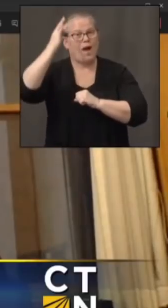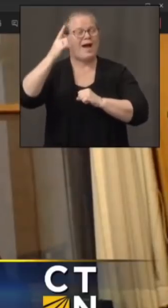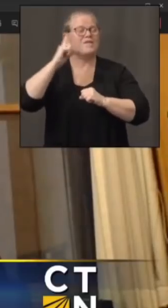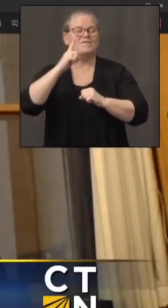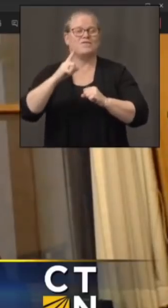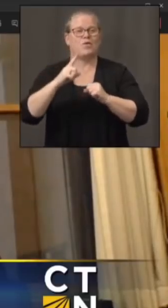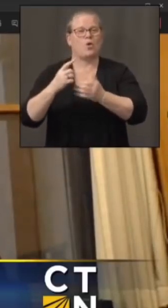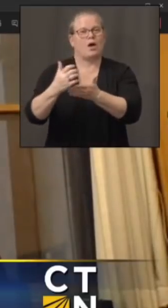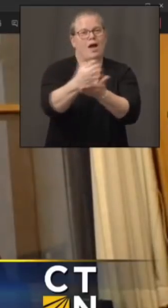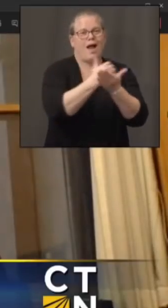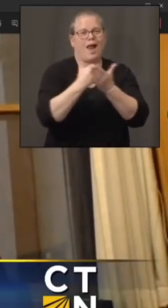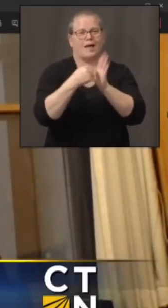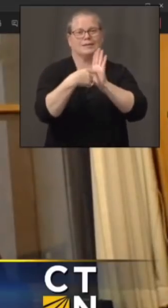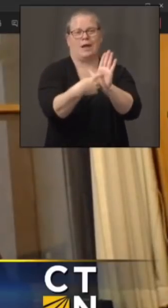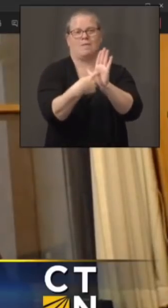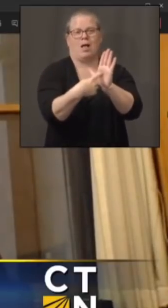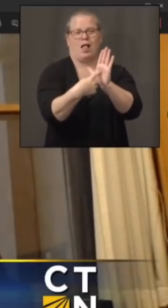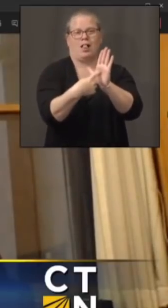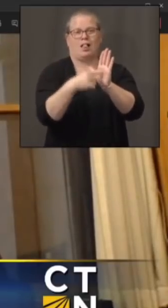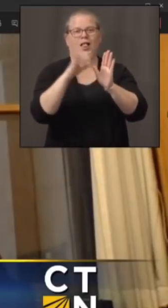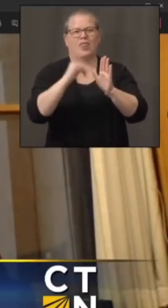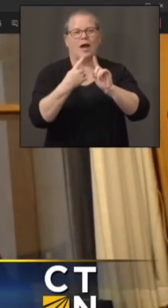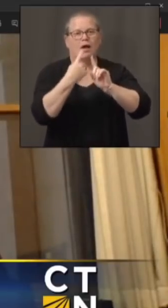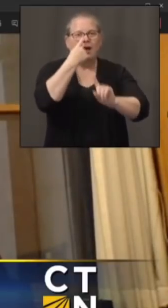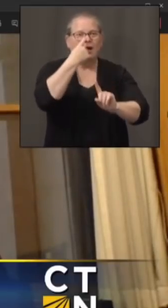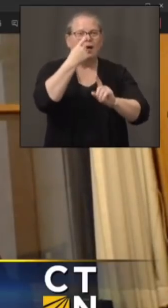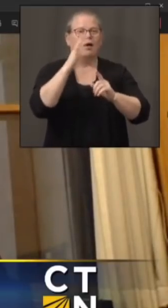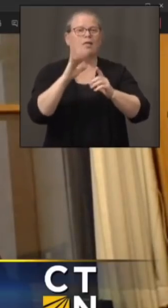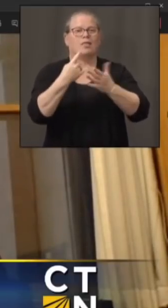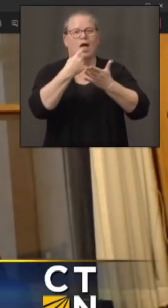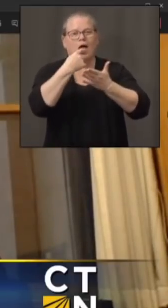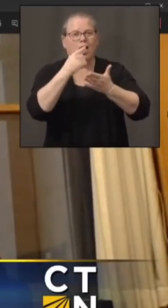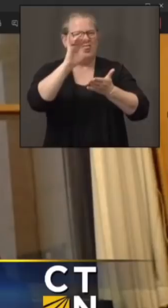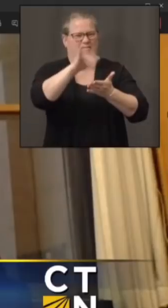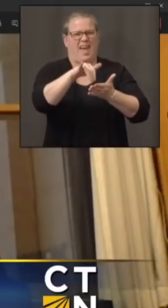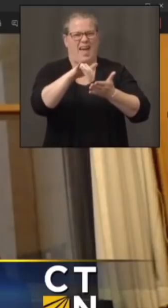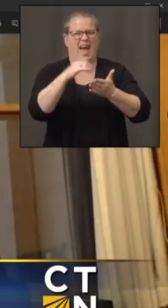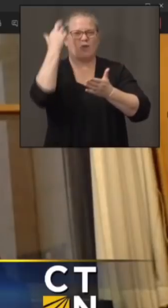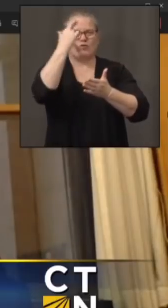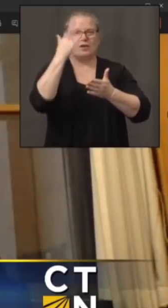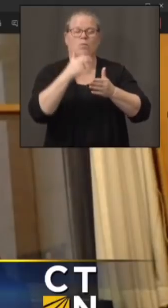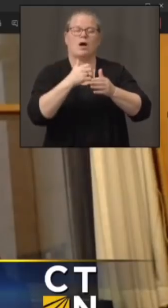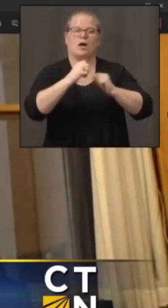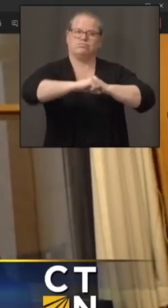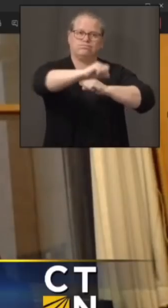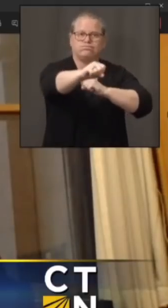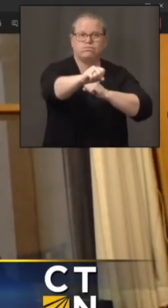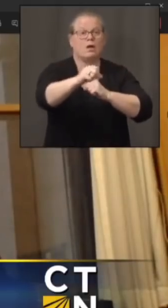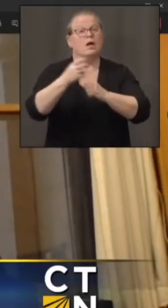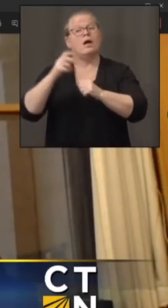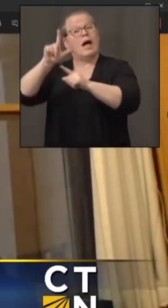laboratory capacity. It's really getting people swabbed, getting those samples off the lab. So we're working to expand that even faster.